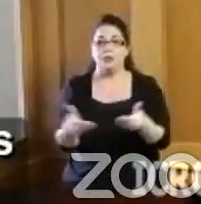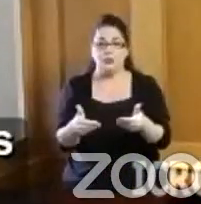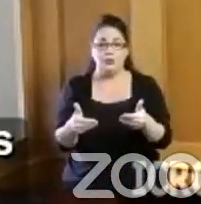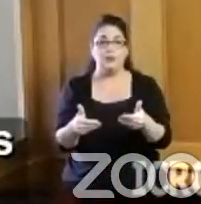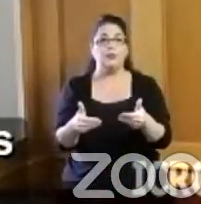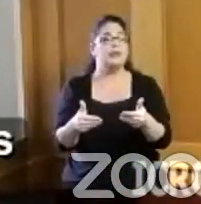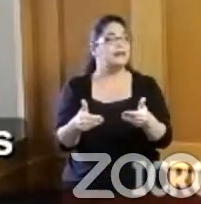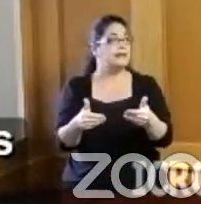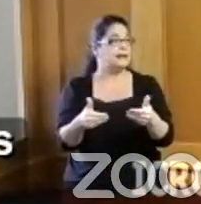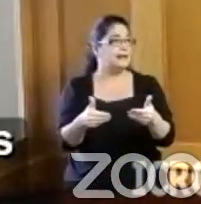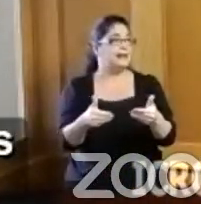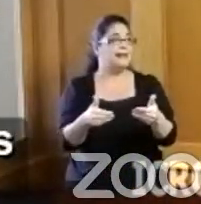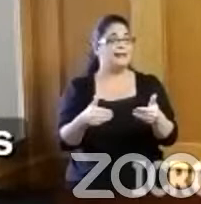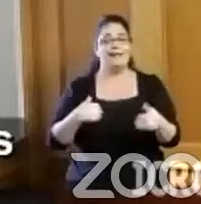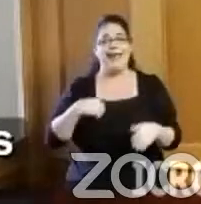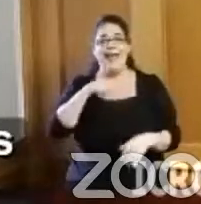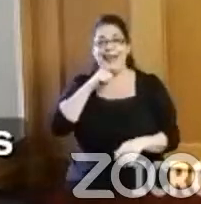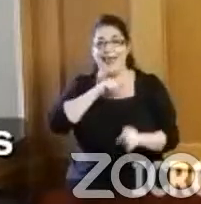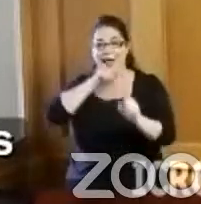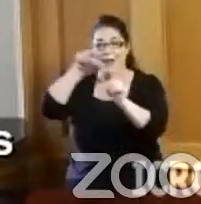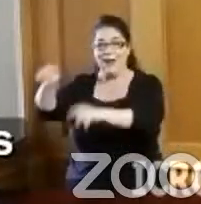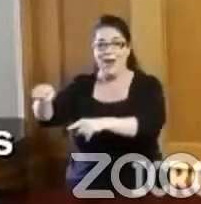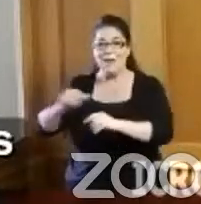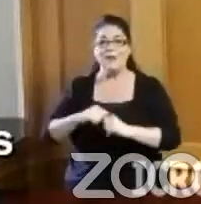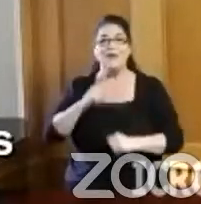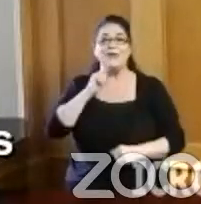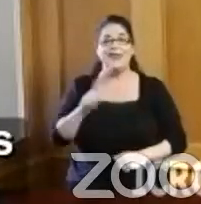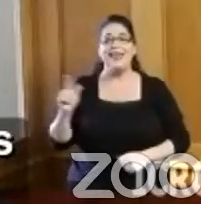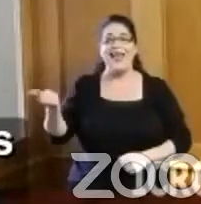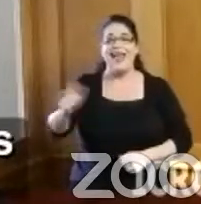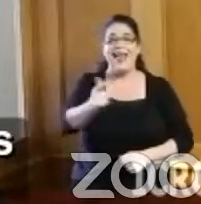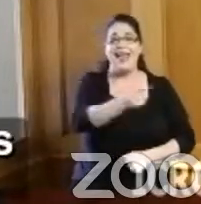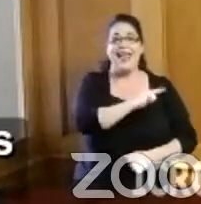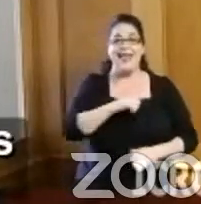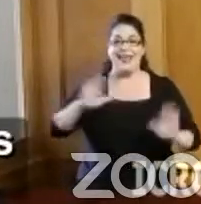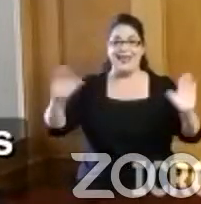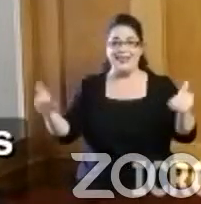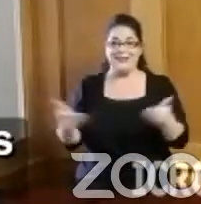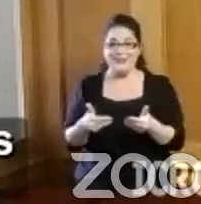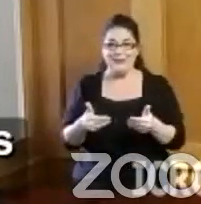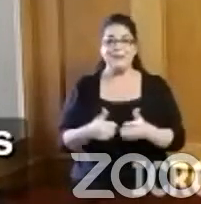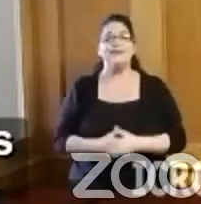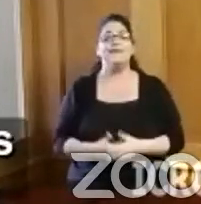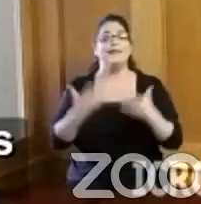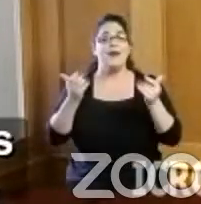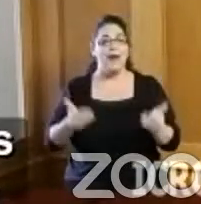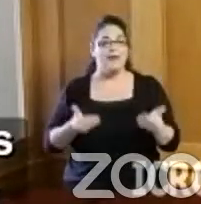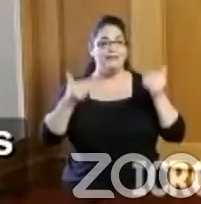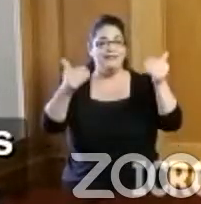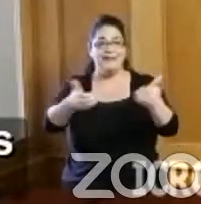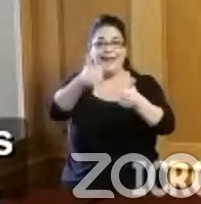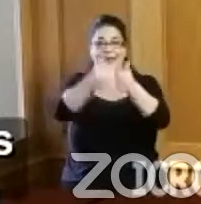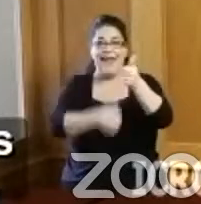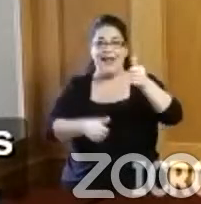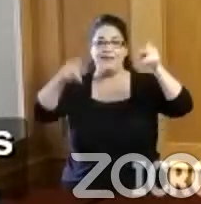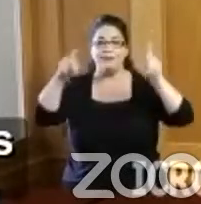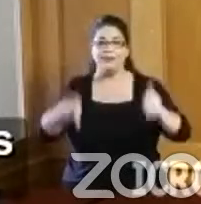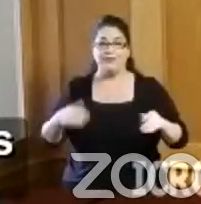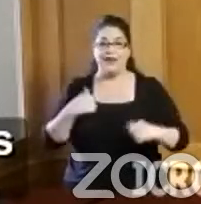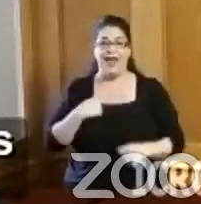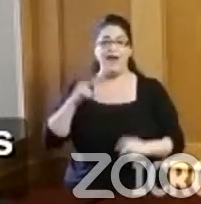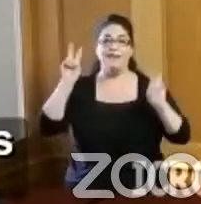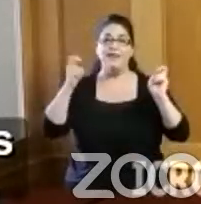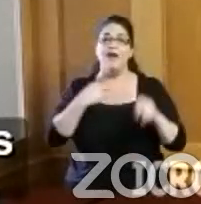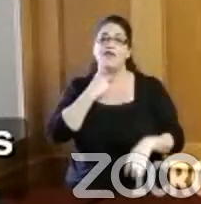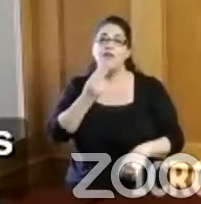I used to go down. Denise went down and introduce everybody. But I'd like for everybody has a voice in this room, including you,